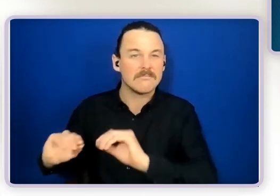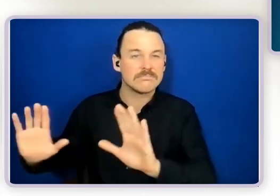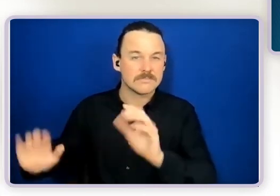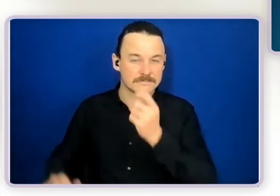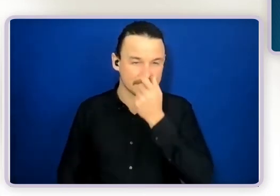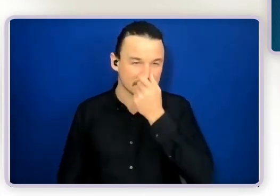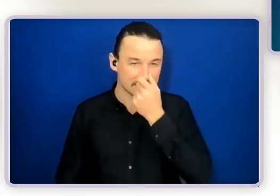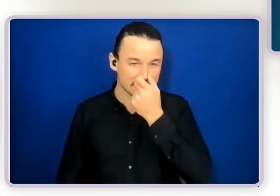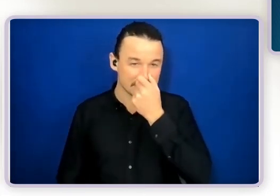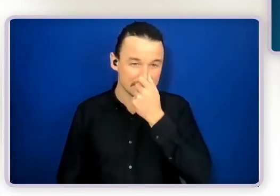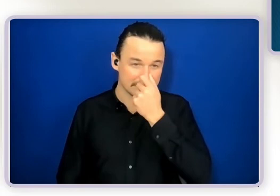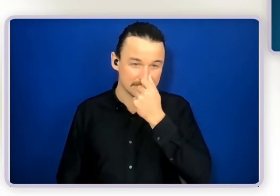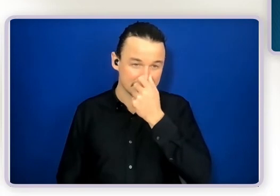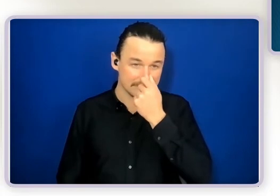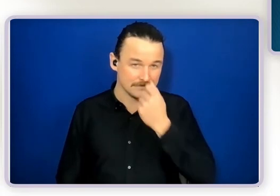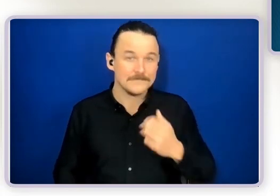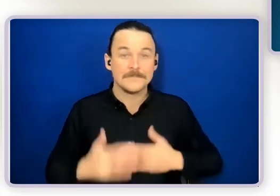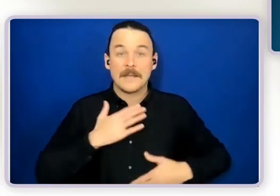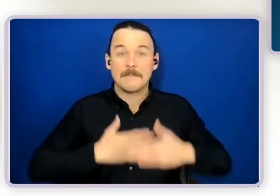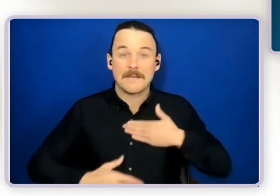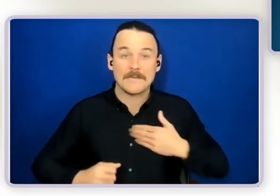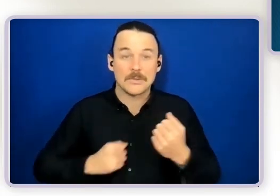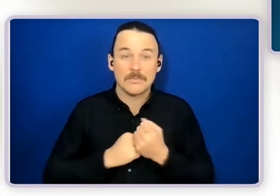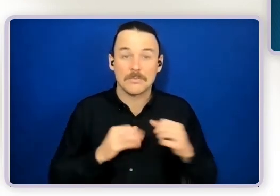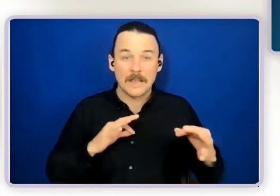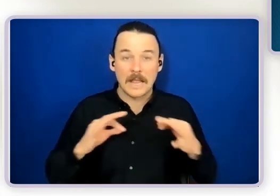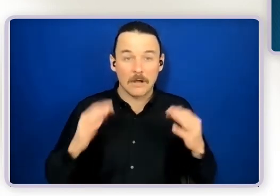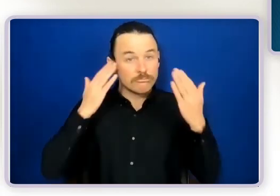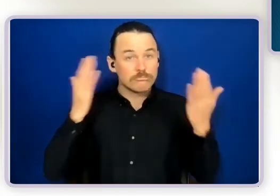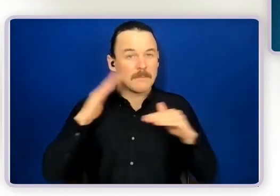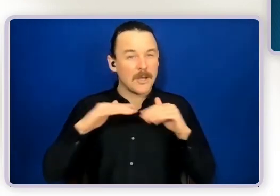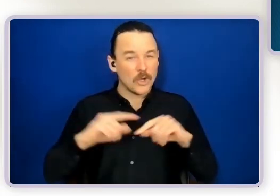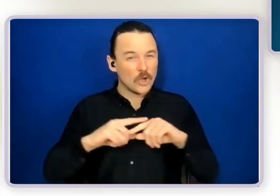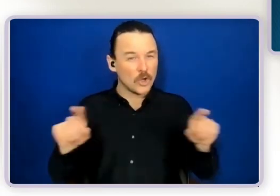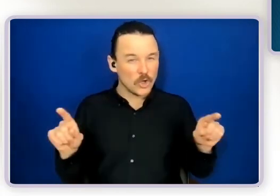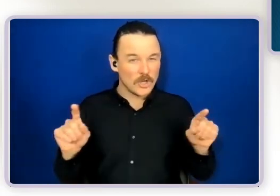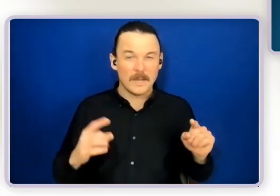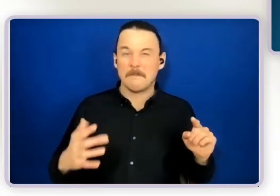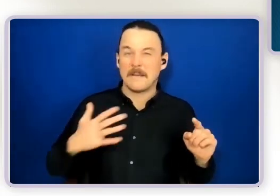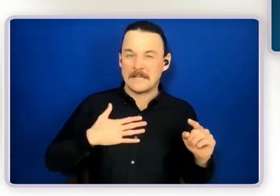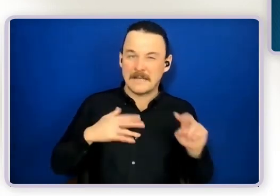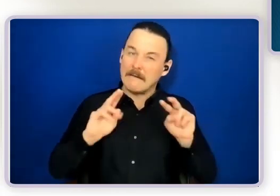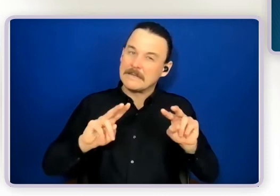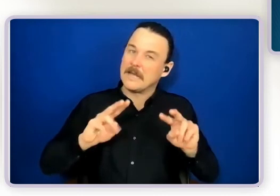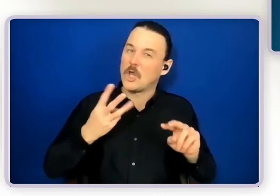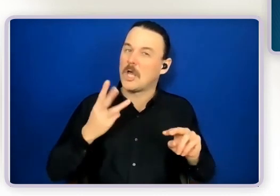know about any of you. I've probably seen 300 in the last 5 to 10 years for adults and kids,